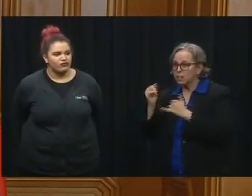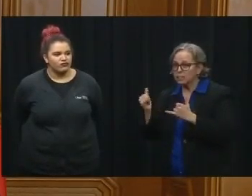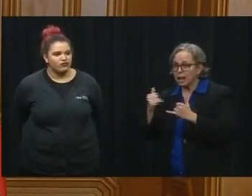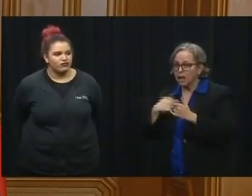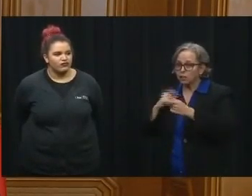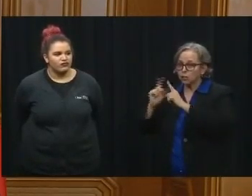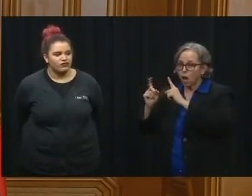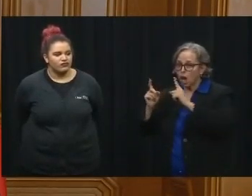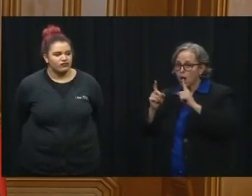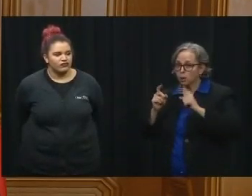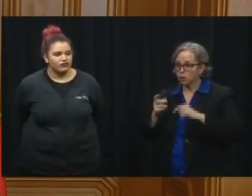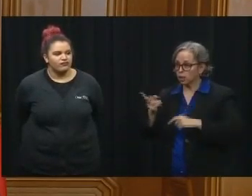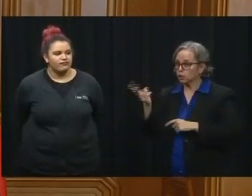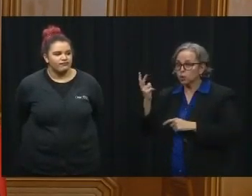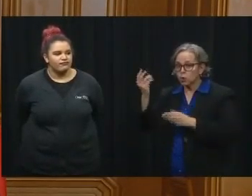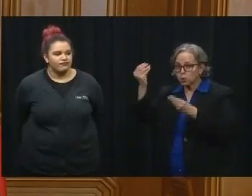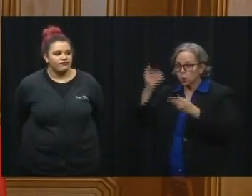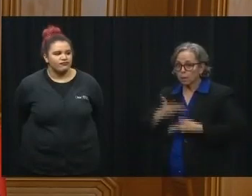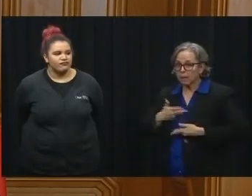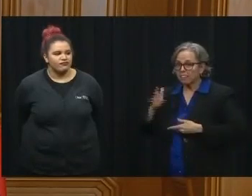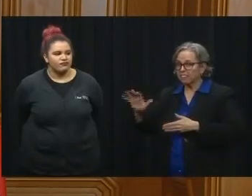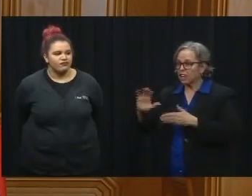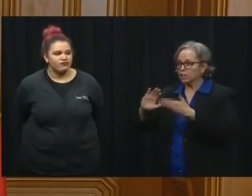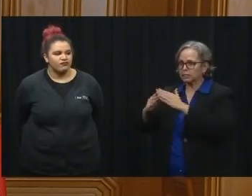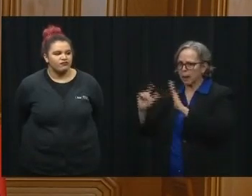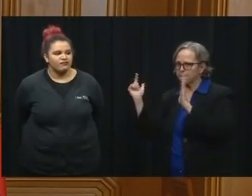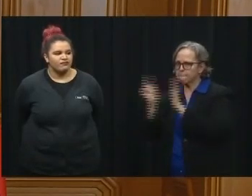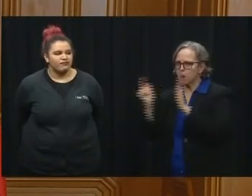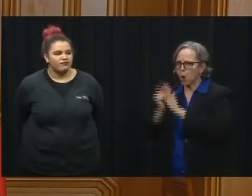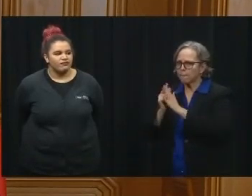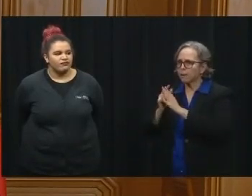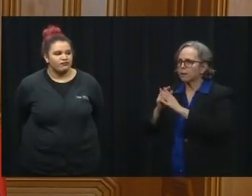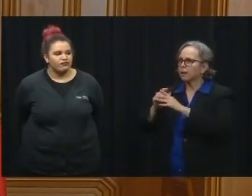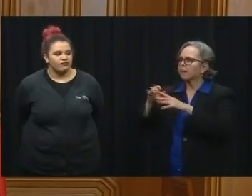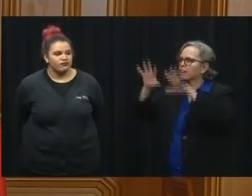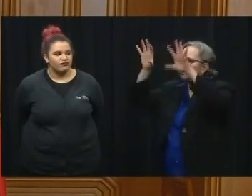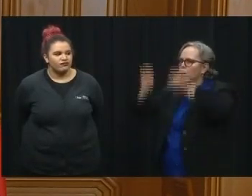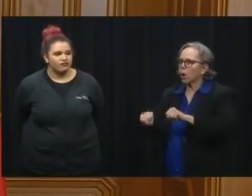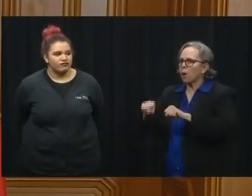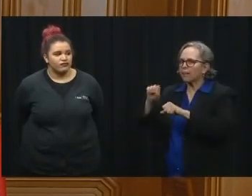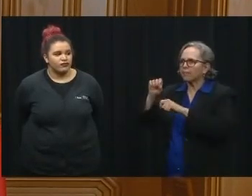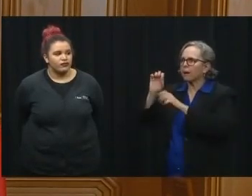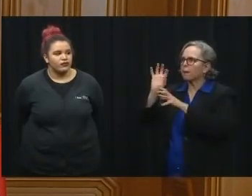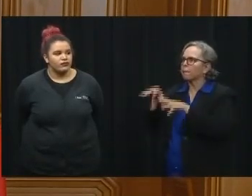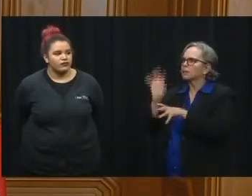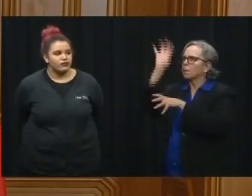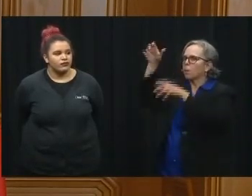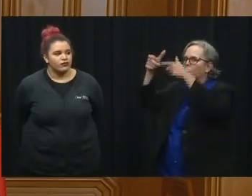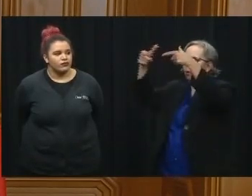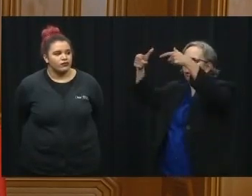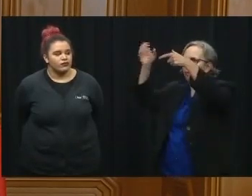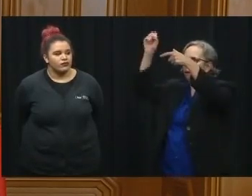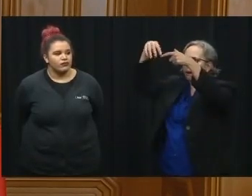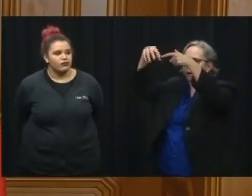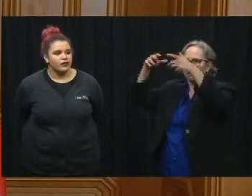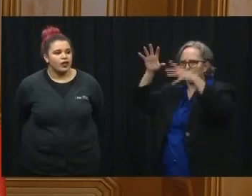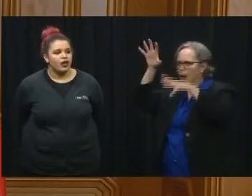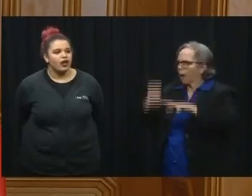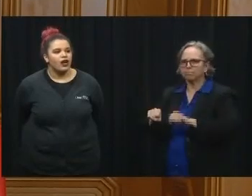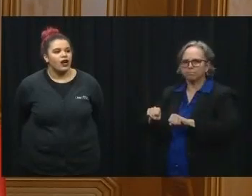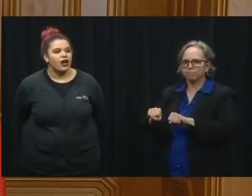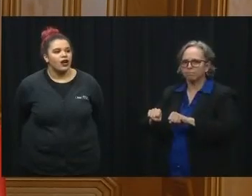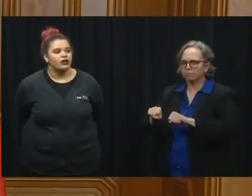basketball hoops in their city at the public playgrounds because people were just gathering. It's kind of hard not to be together when you're